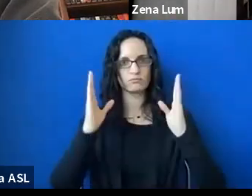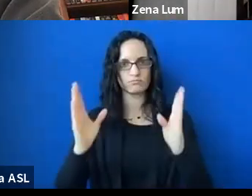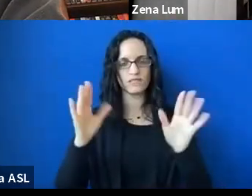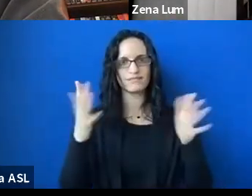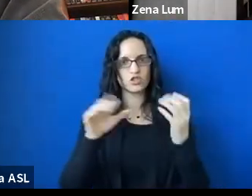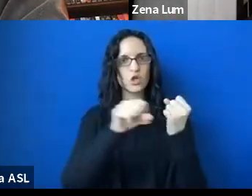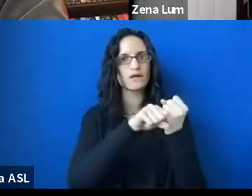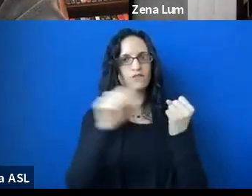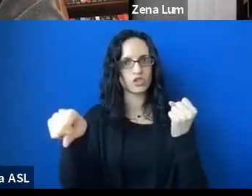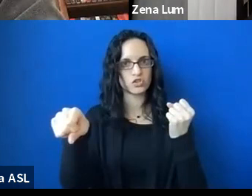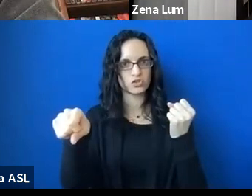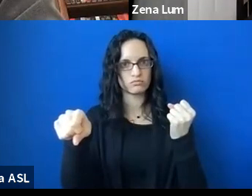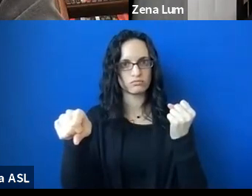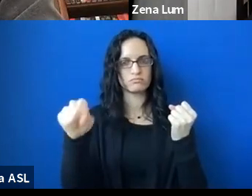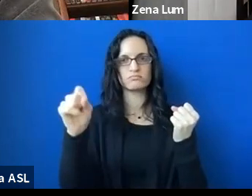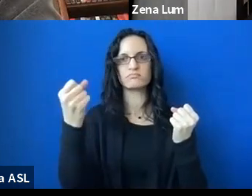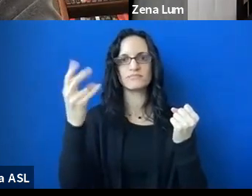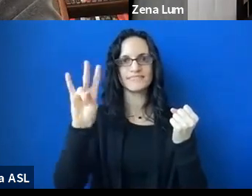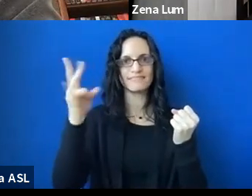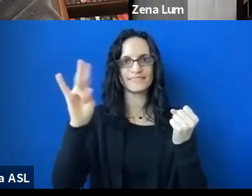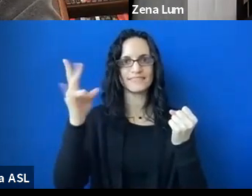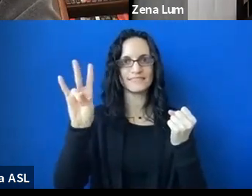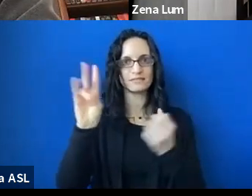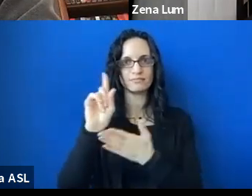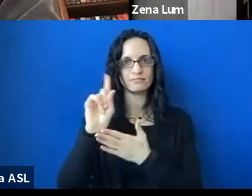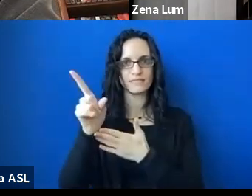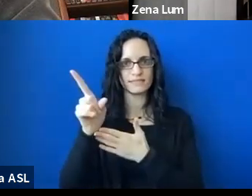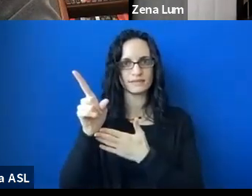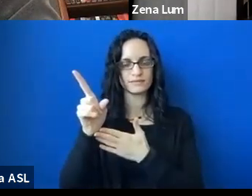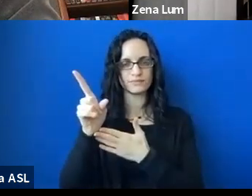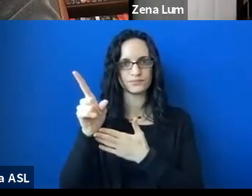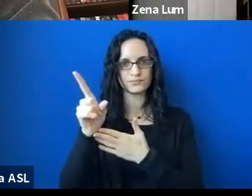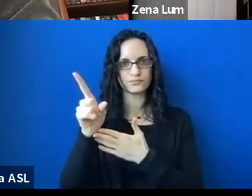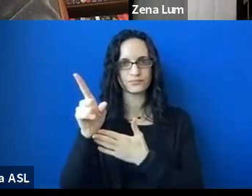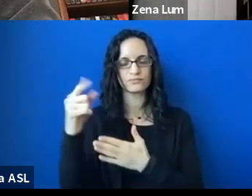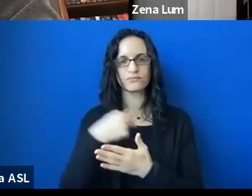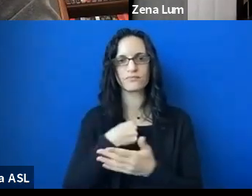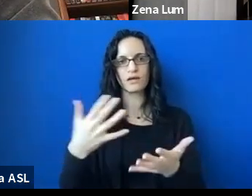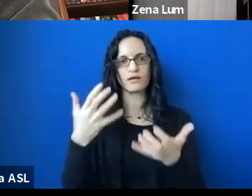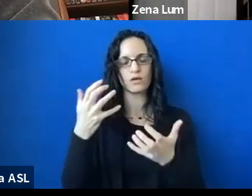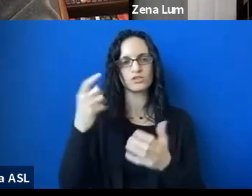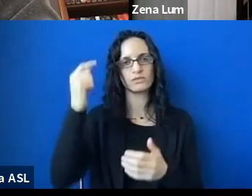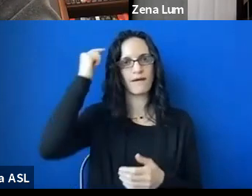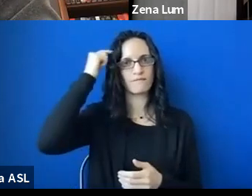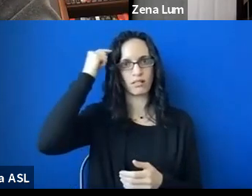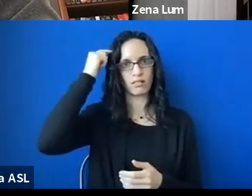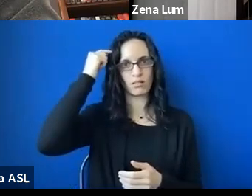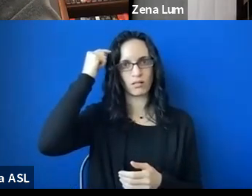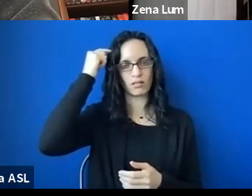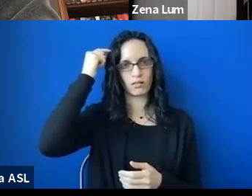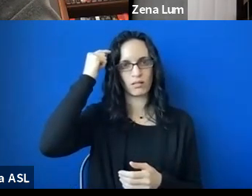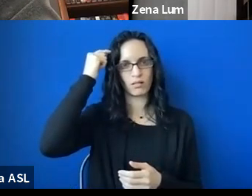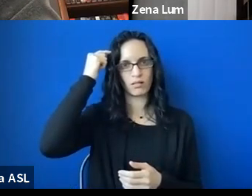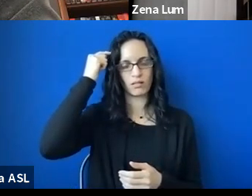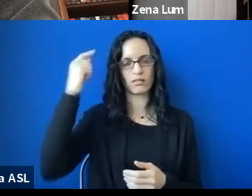over now by 17 minutes. I do want to be mindful that we